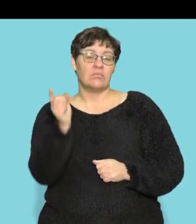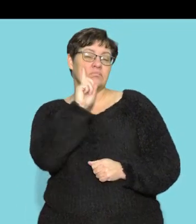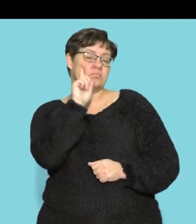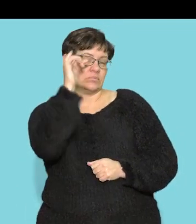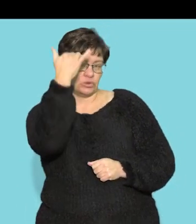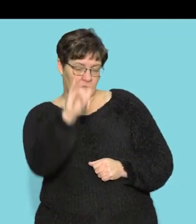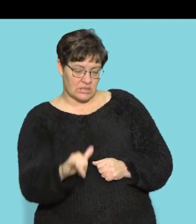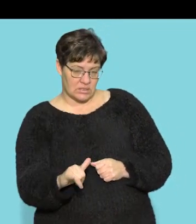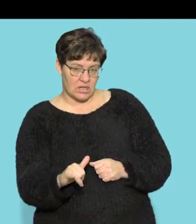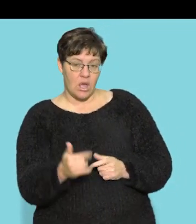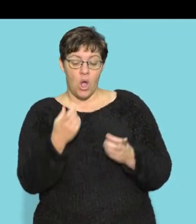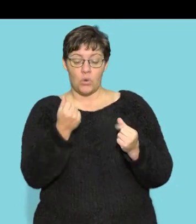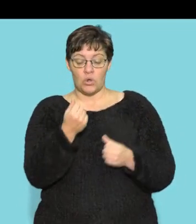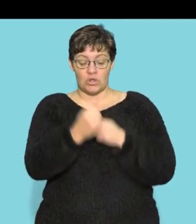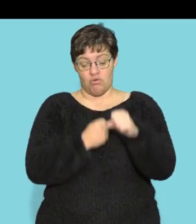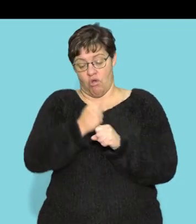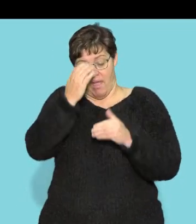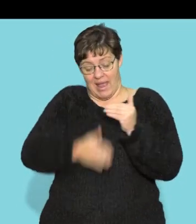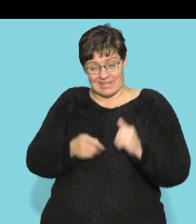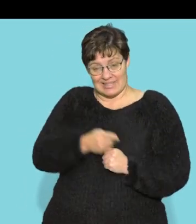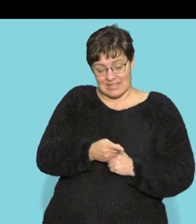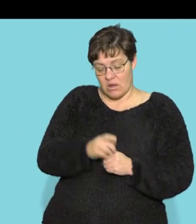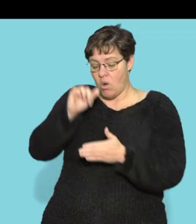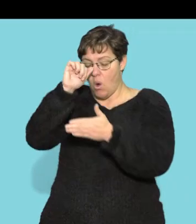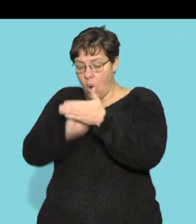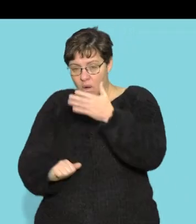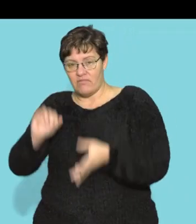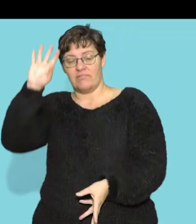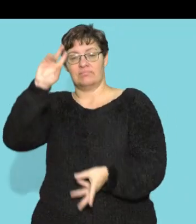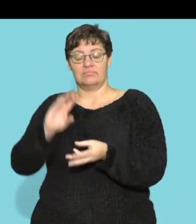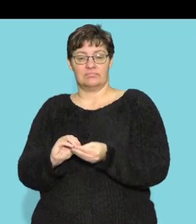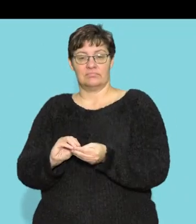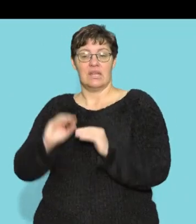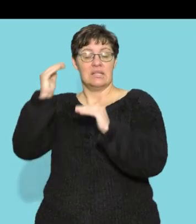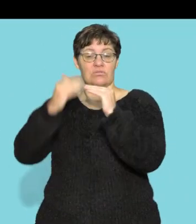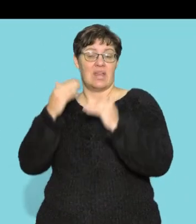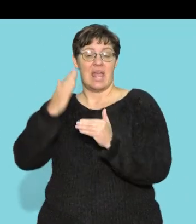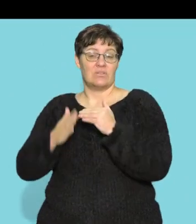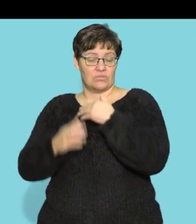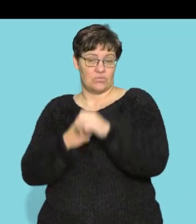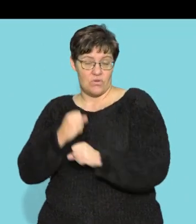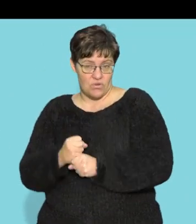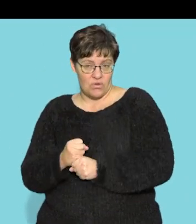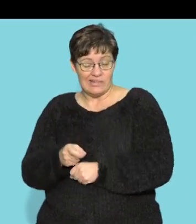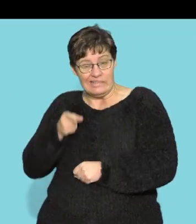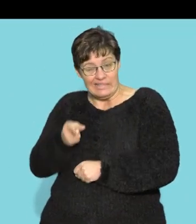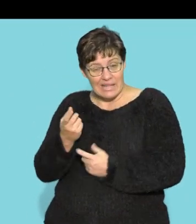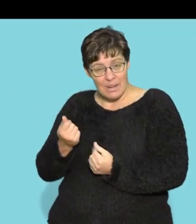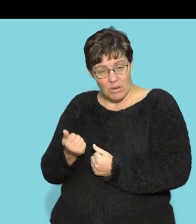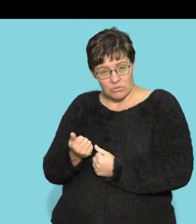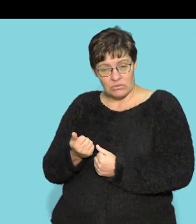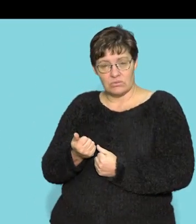check. You take your cost at the end of the year, subtract your accumulated depreciation at the end of the year, and that